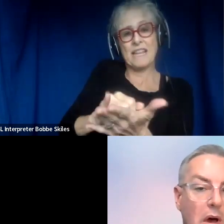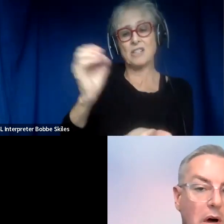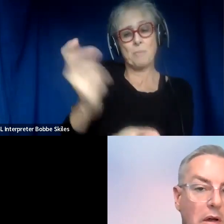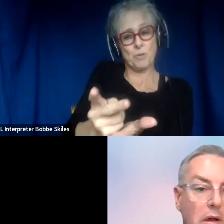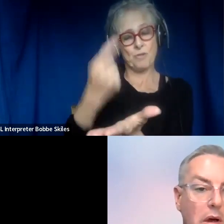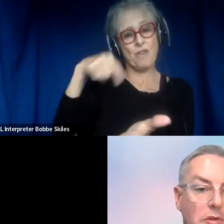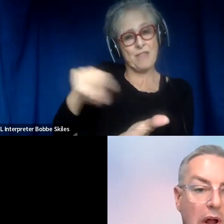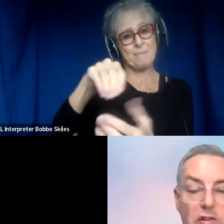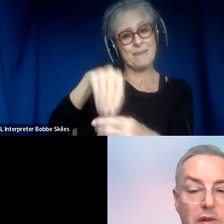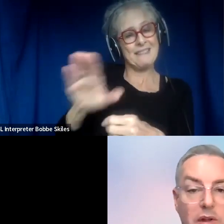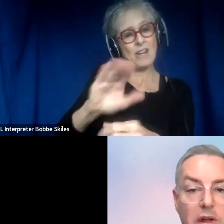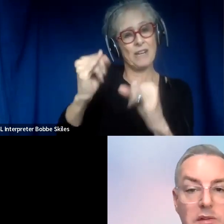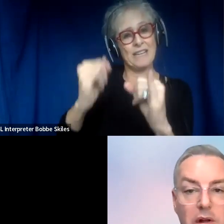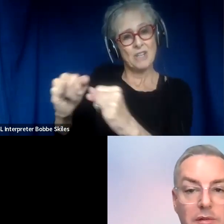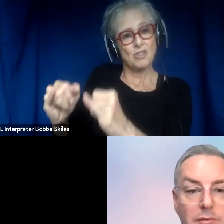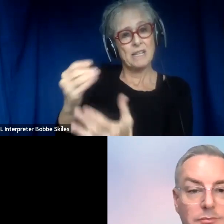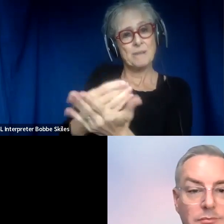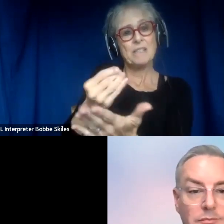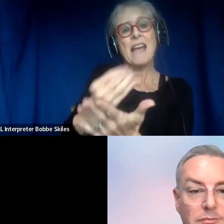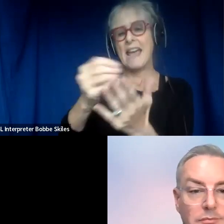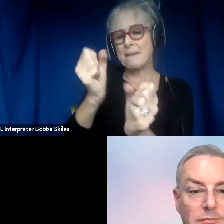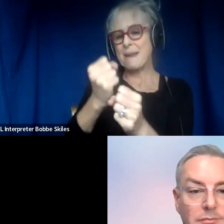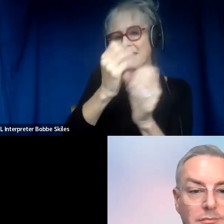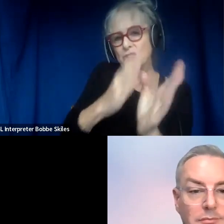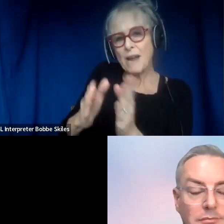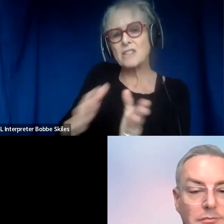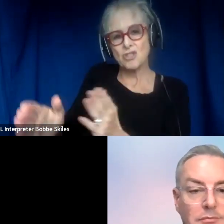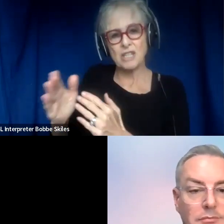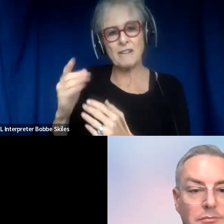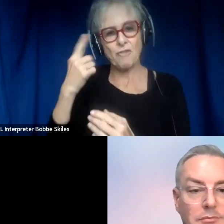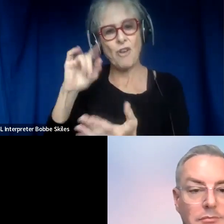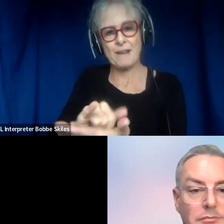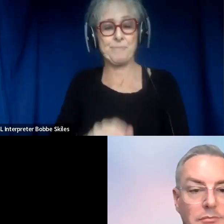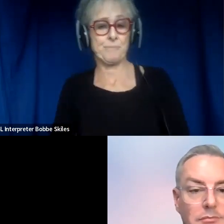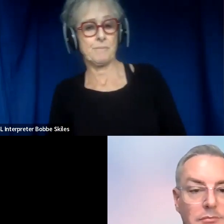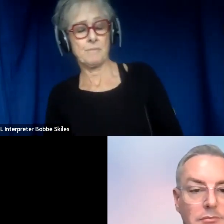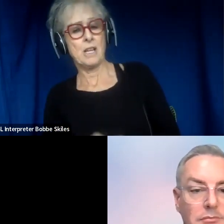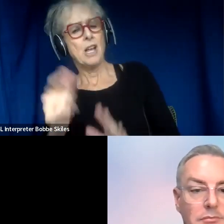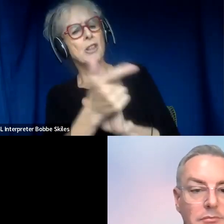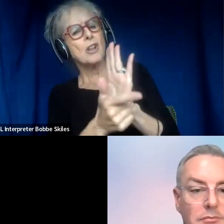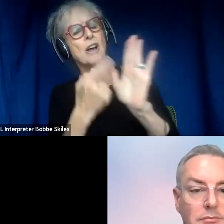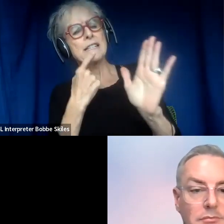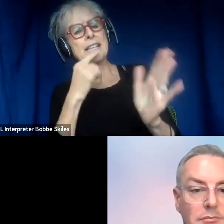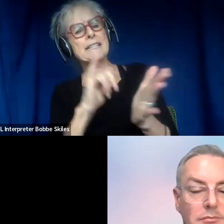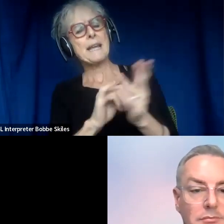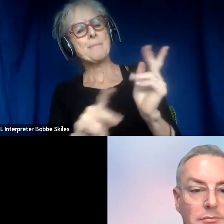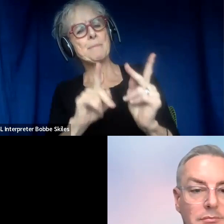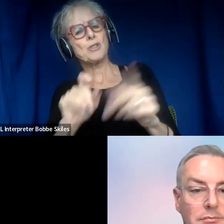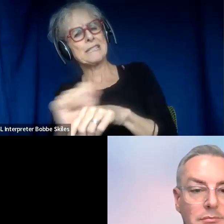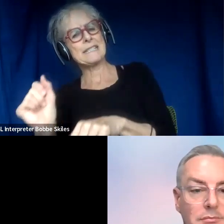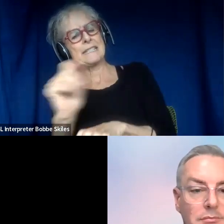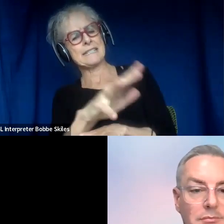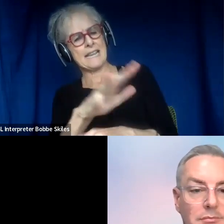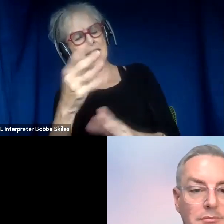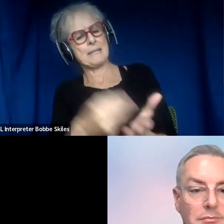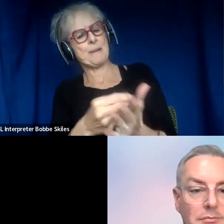them on strategy if they feel like it's not enough. And statute says that they should send their budget to state